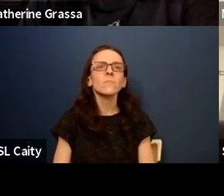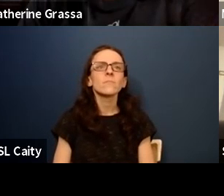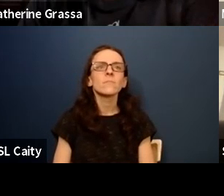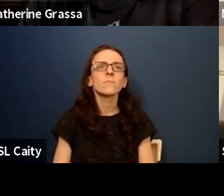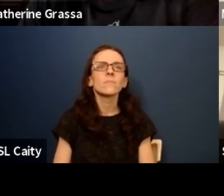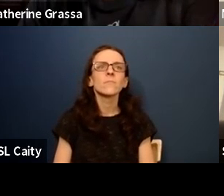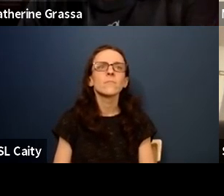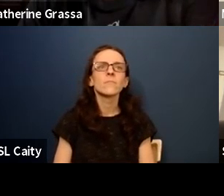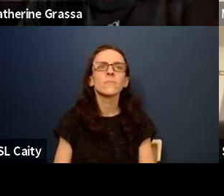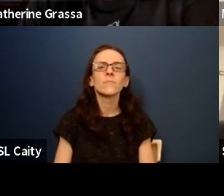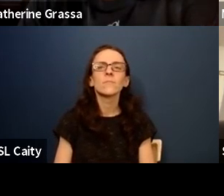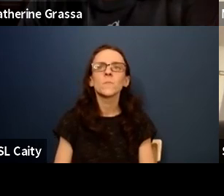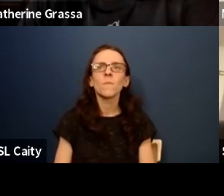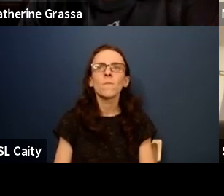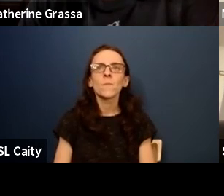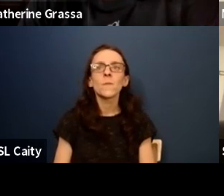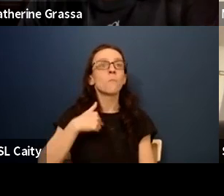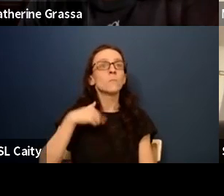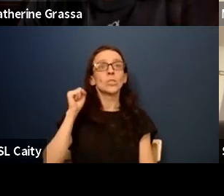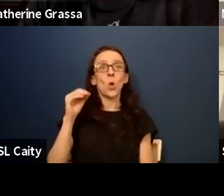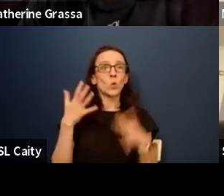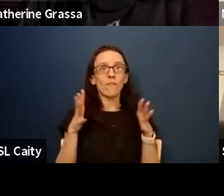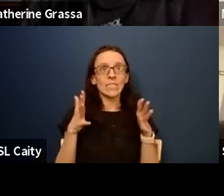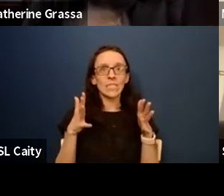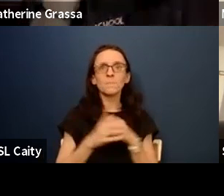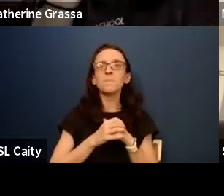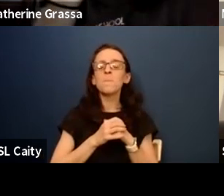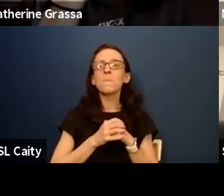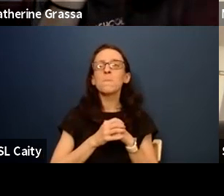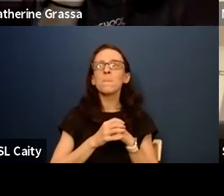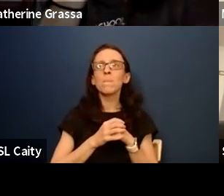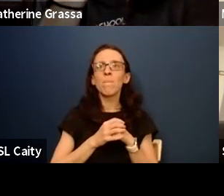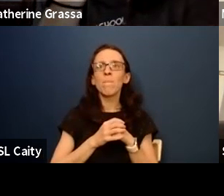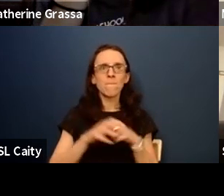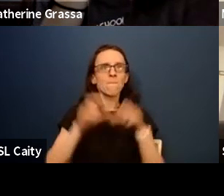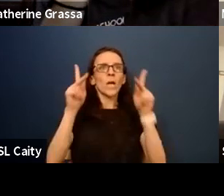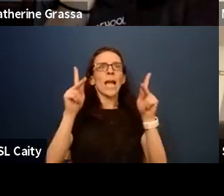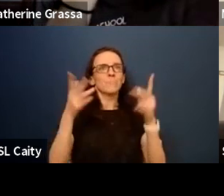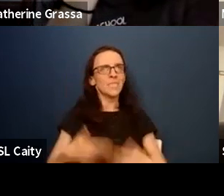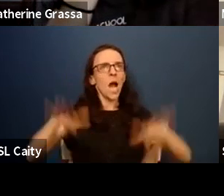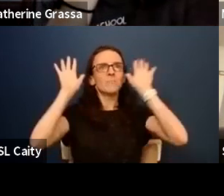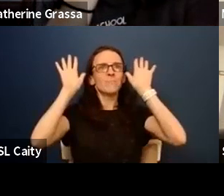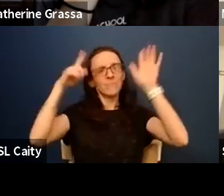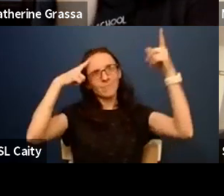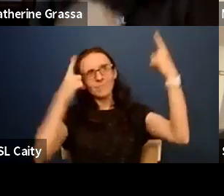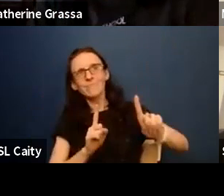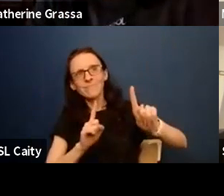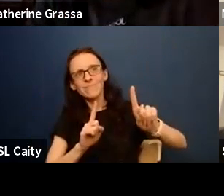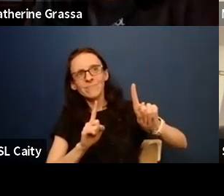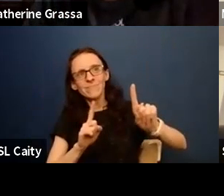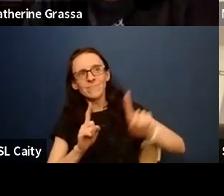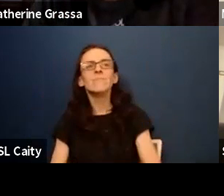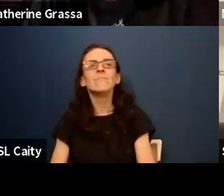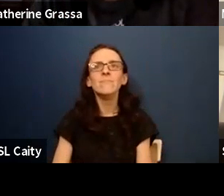now I'm so nervous. Well, okay. So done. Consensus. Okay.